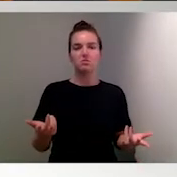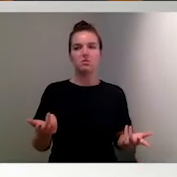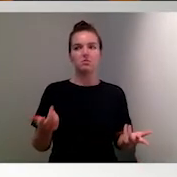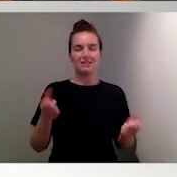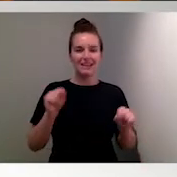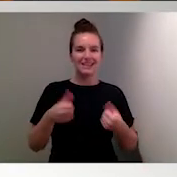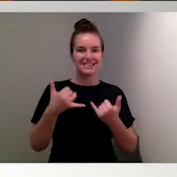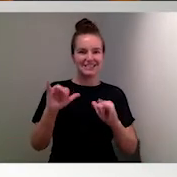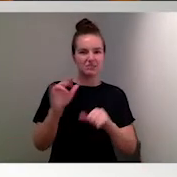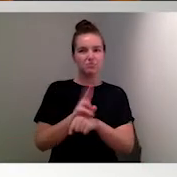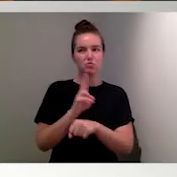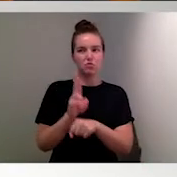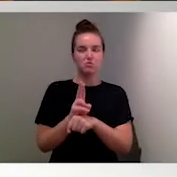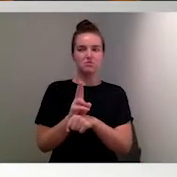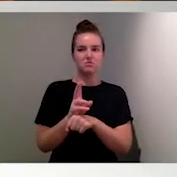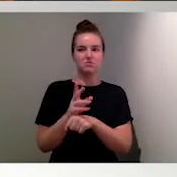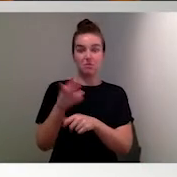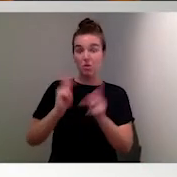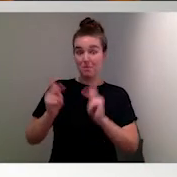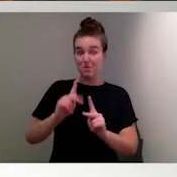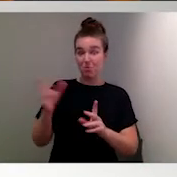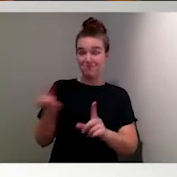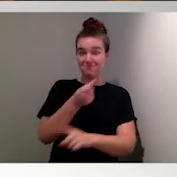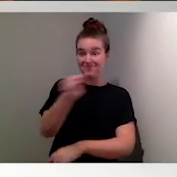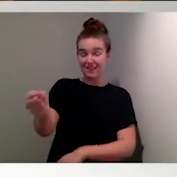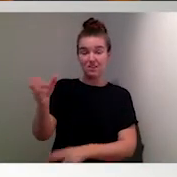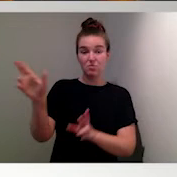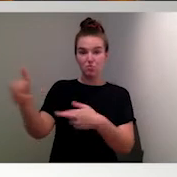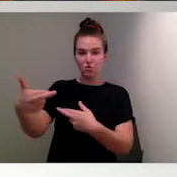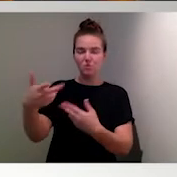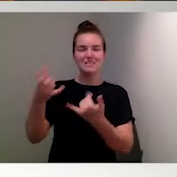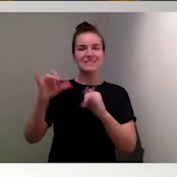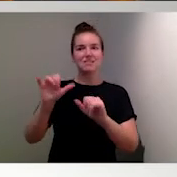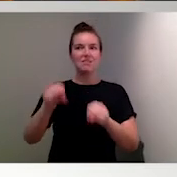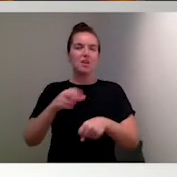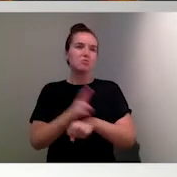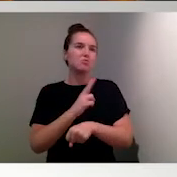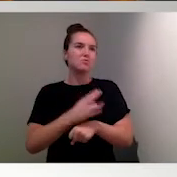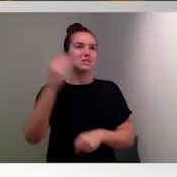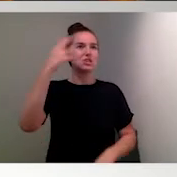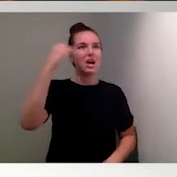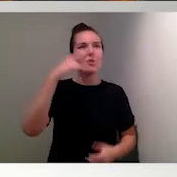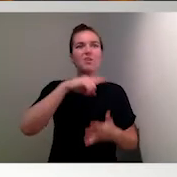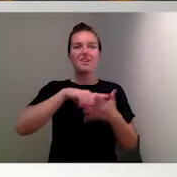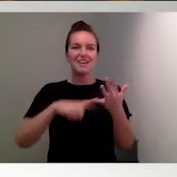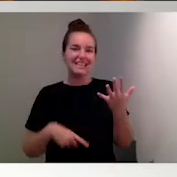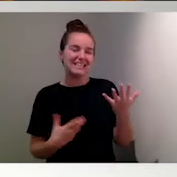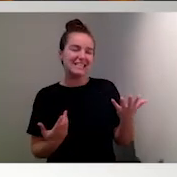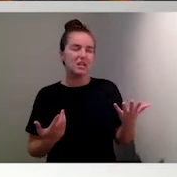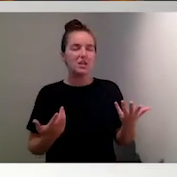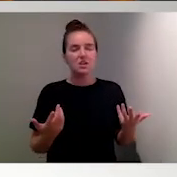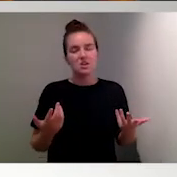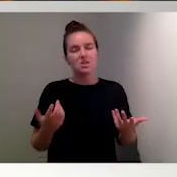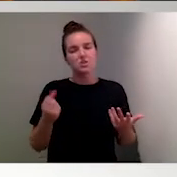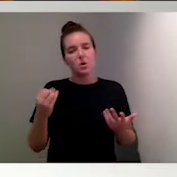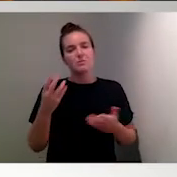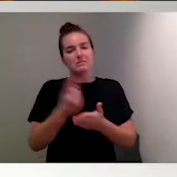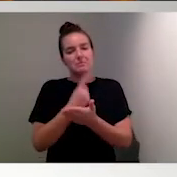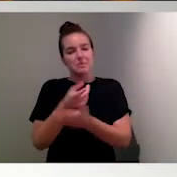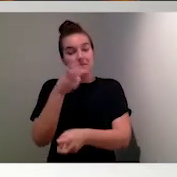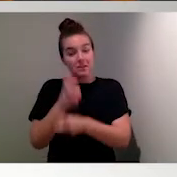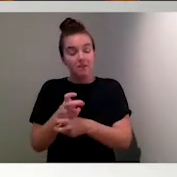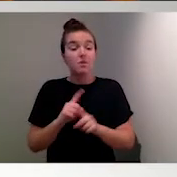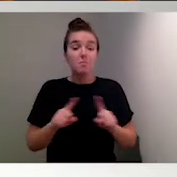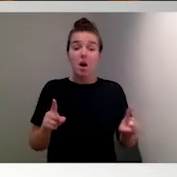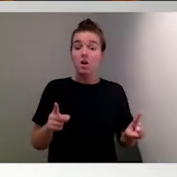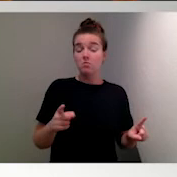general, I've managed to get accessible cabins, and they are much more spacious, especially on Disney cruise lines. Their cabin